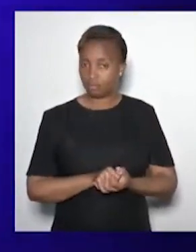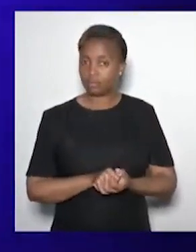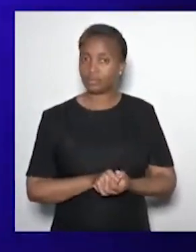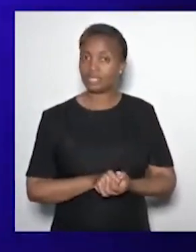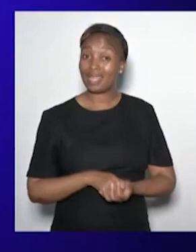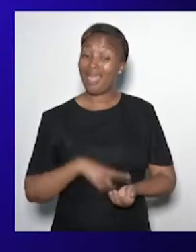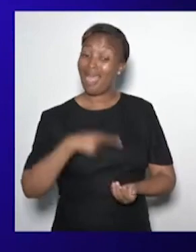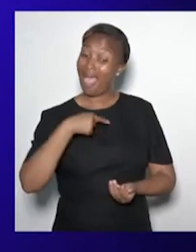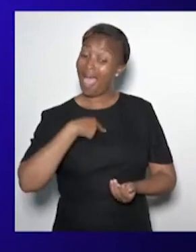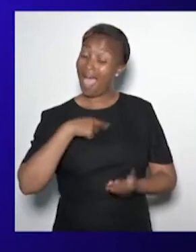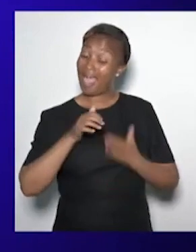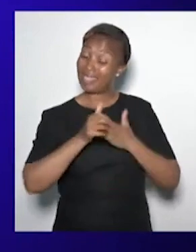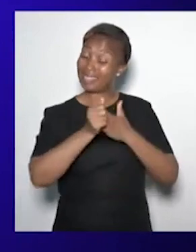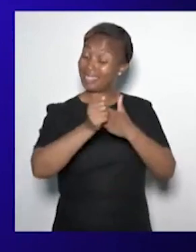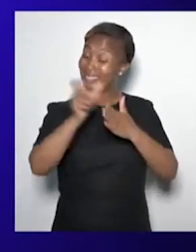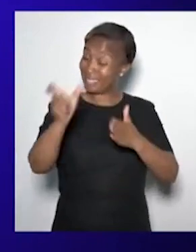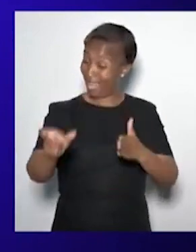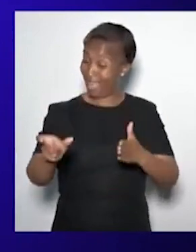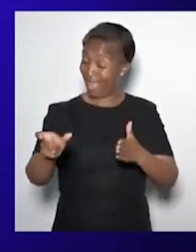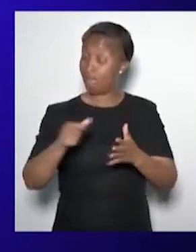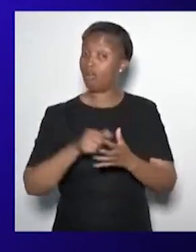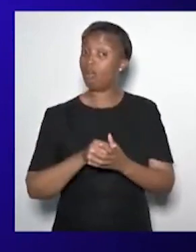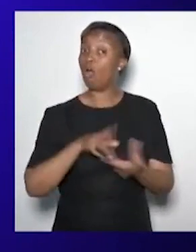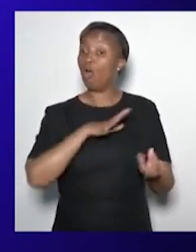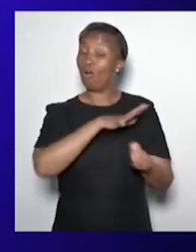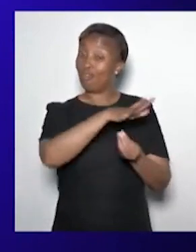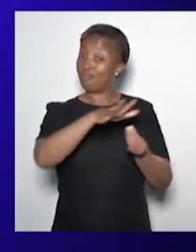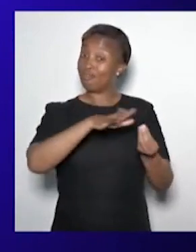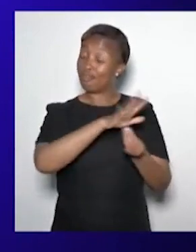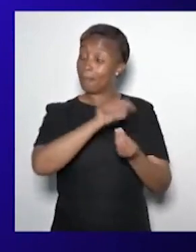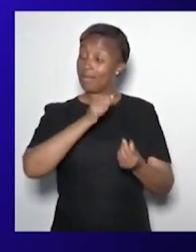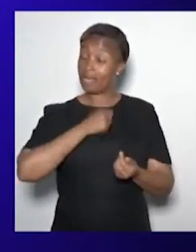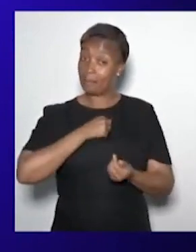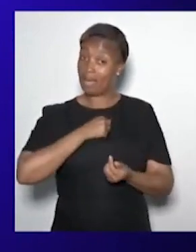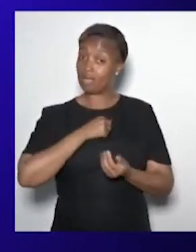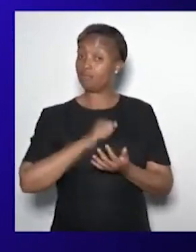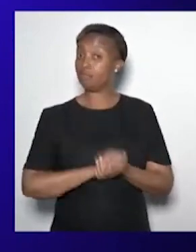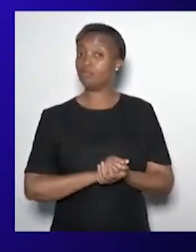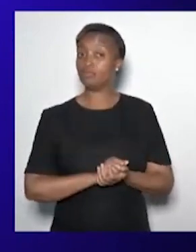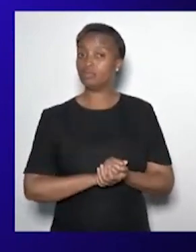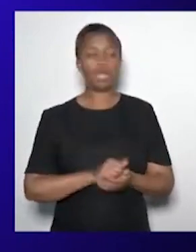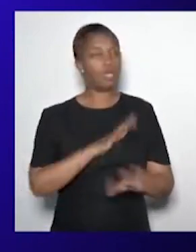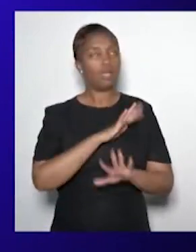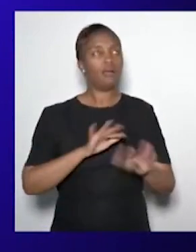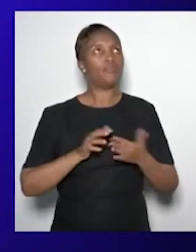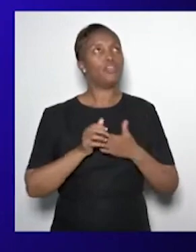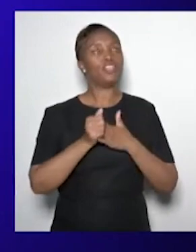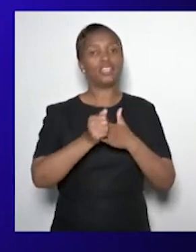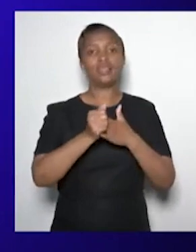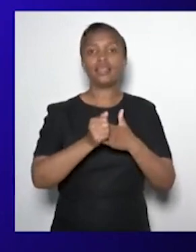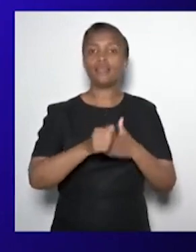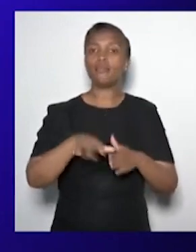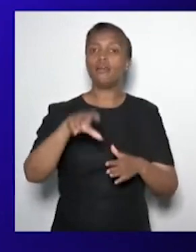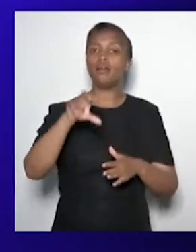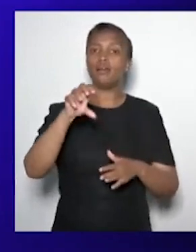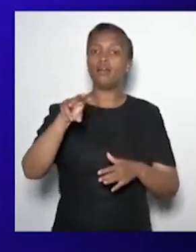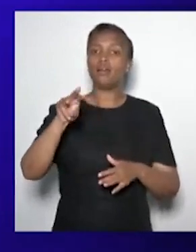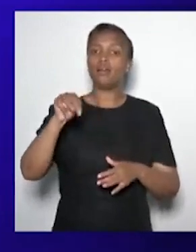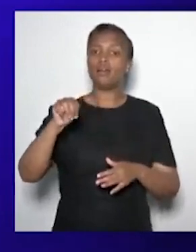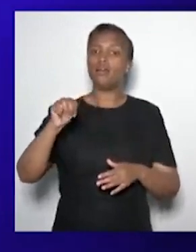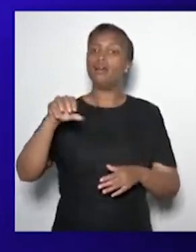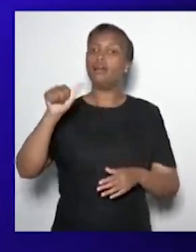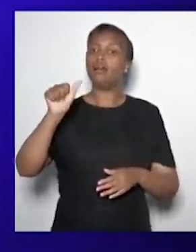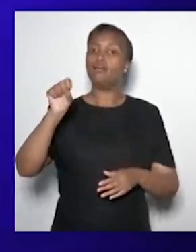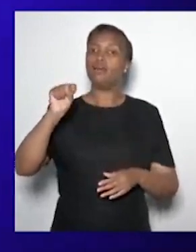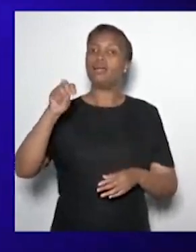I am the leader of the Maswanganyi family. I am not a leader of the Maswanganyi